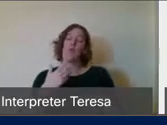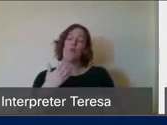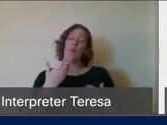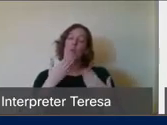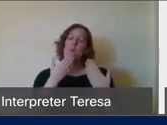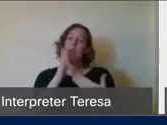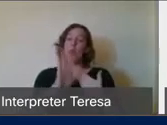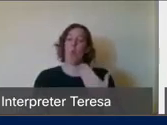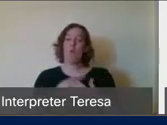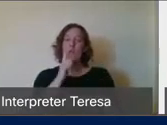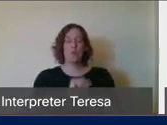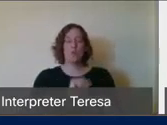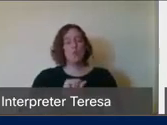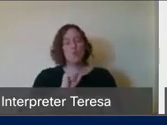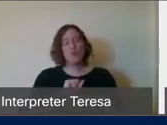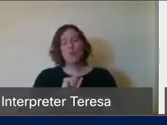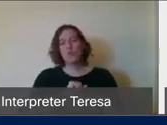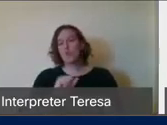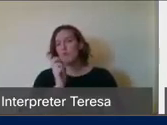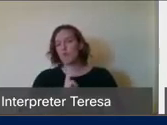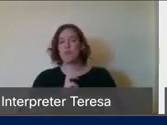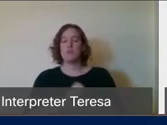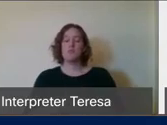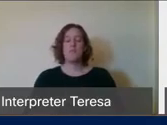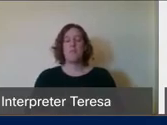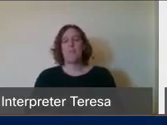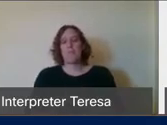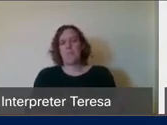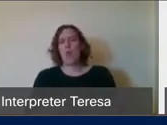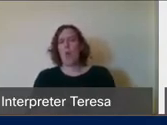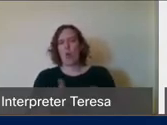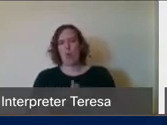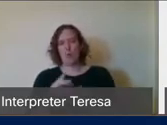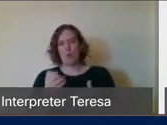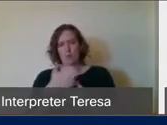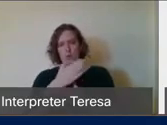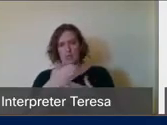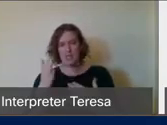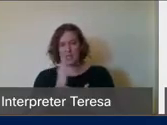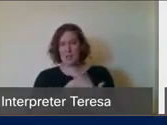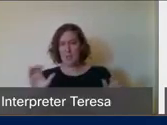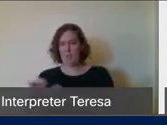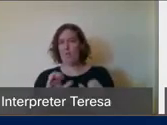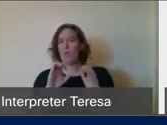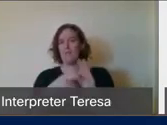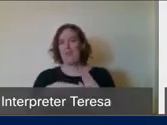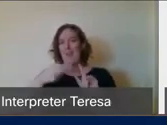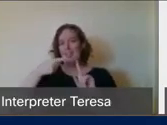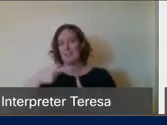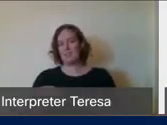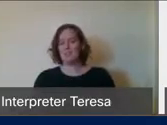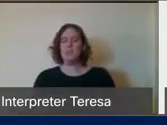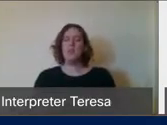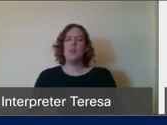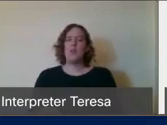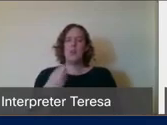everyone for working so hard. And I also want to share some of the performance highlights. Number